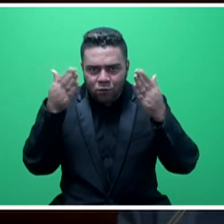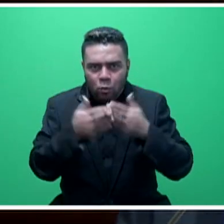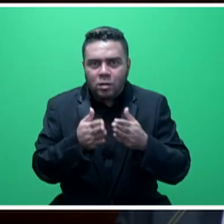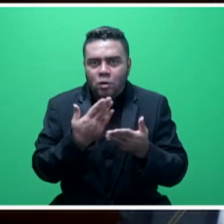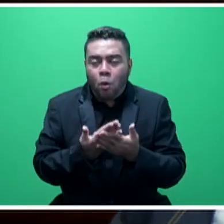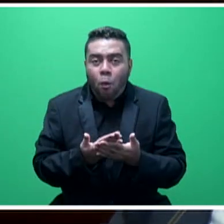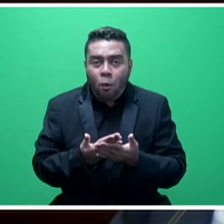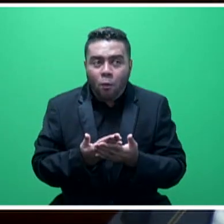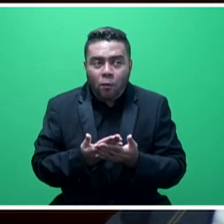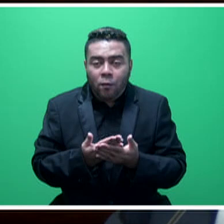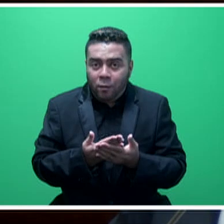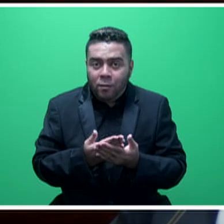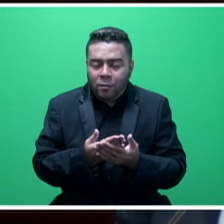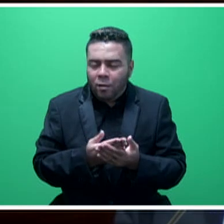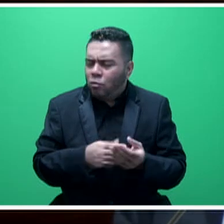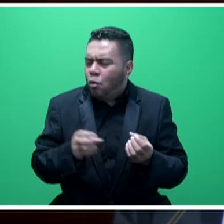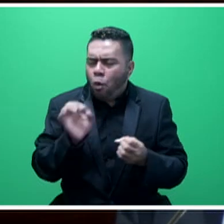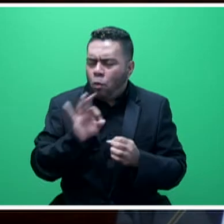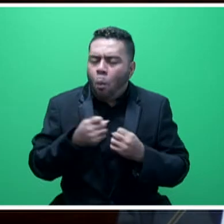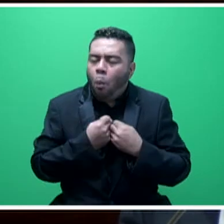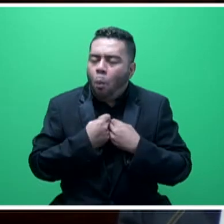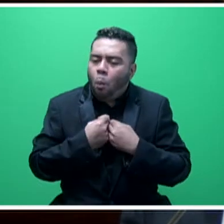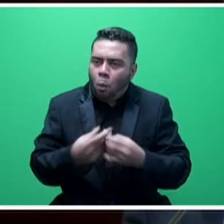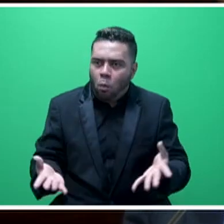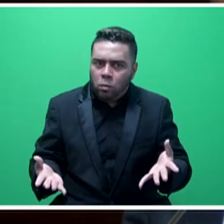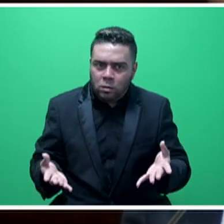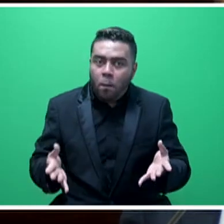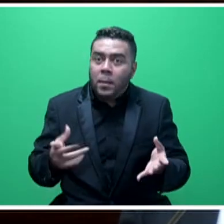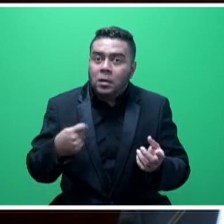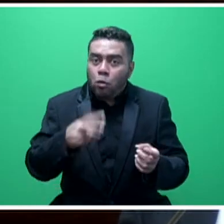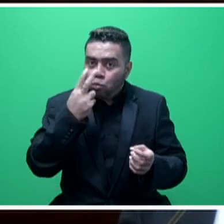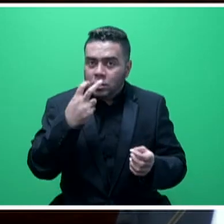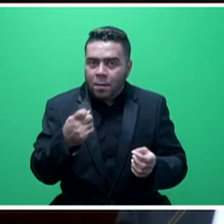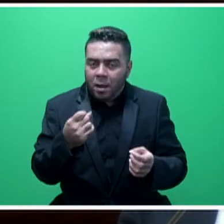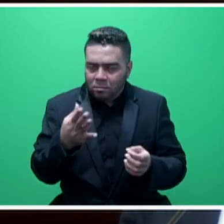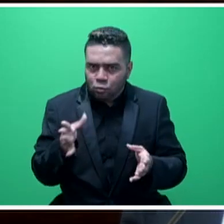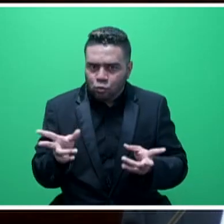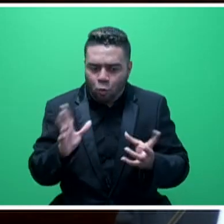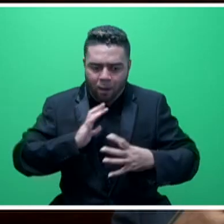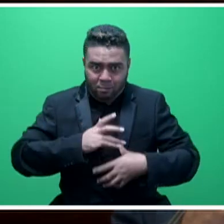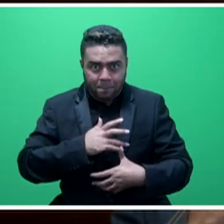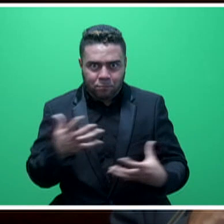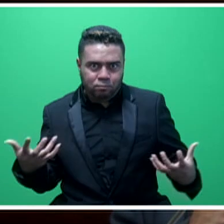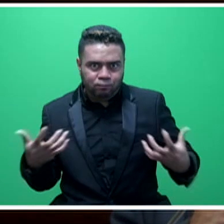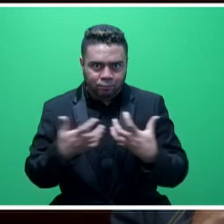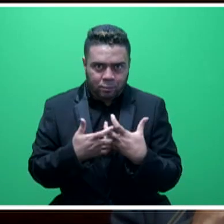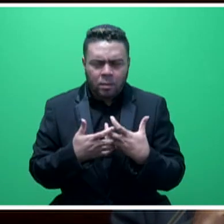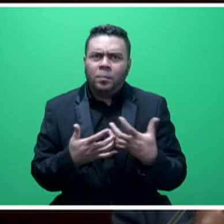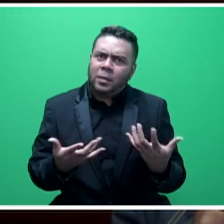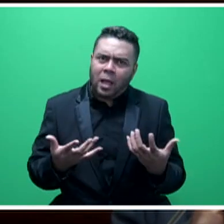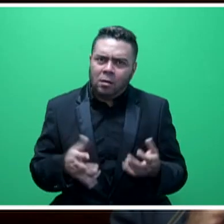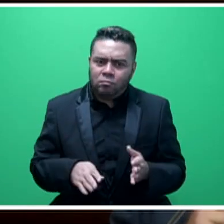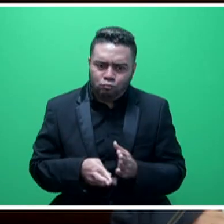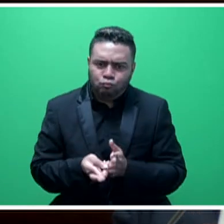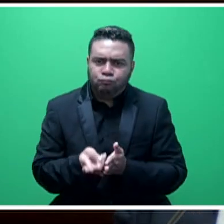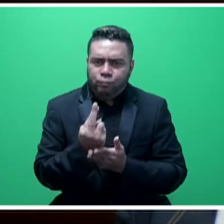not all is lost. The tourism industry has shown resilience to adapt and to recuperate from adversity. Along with the